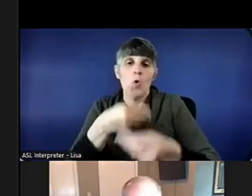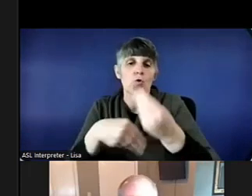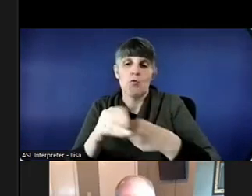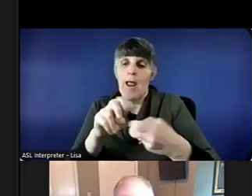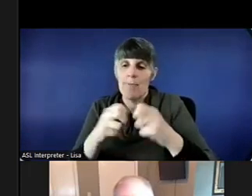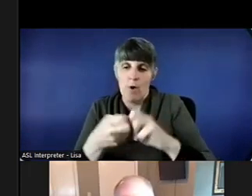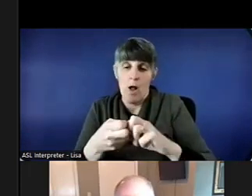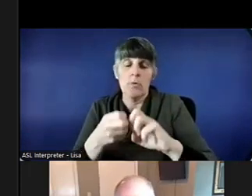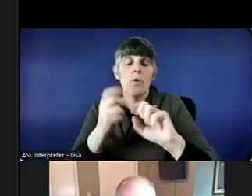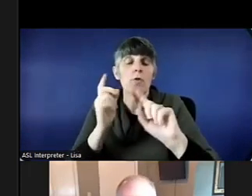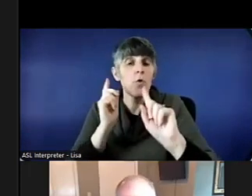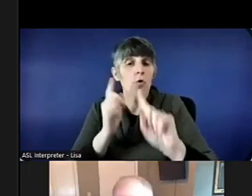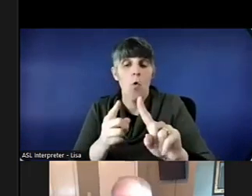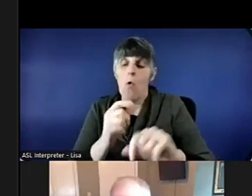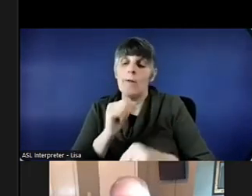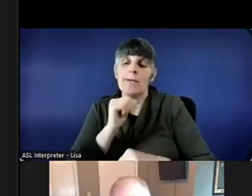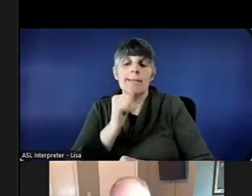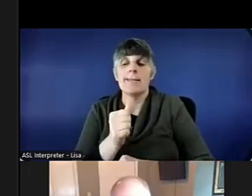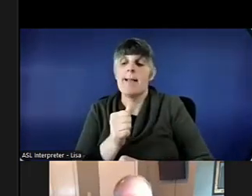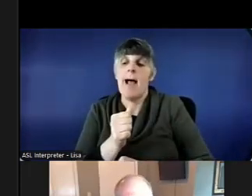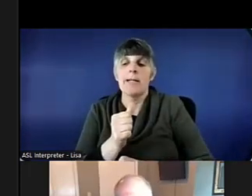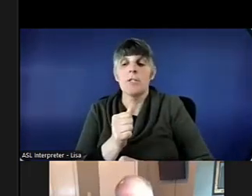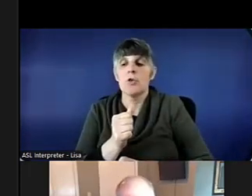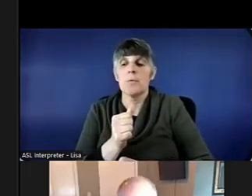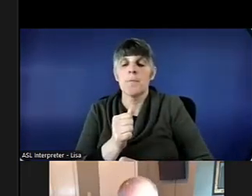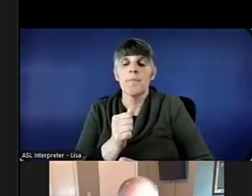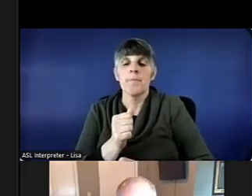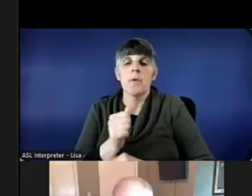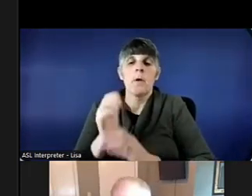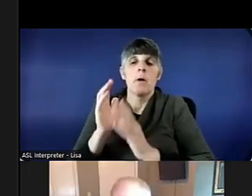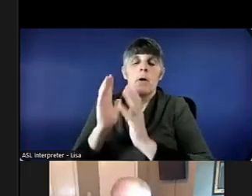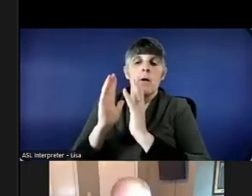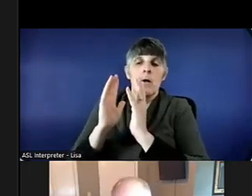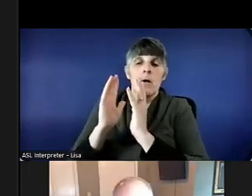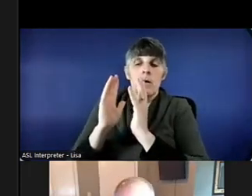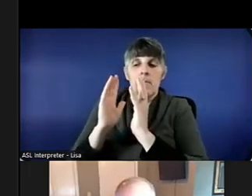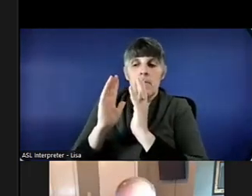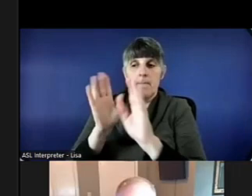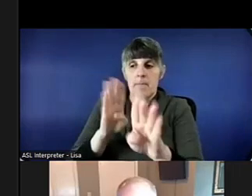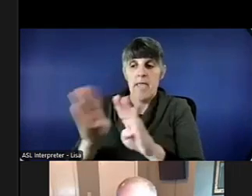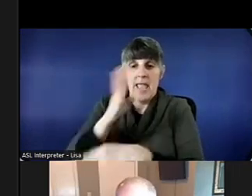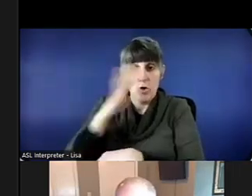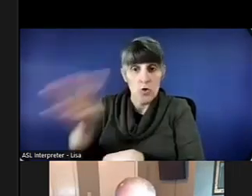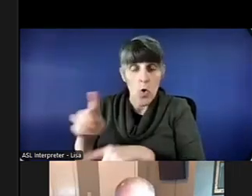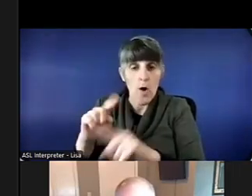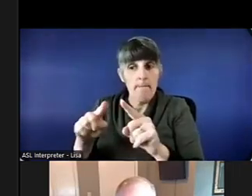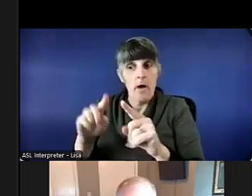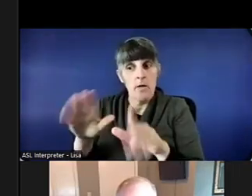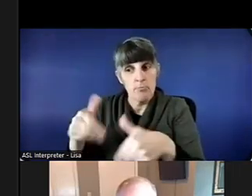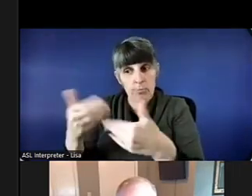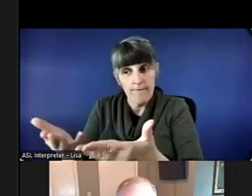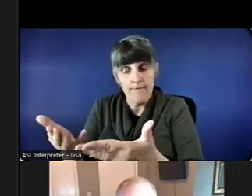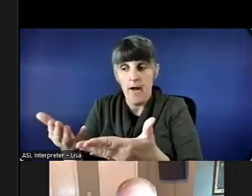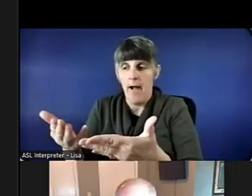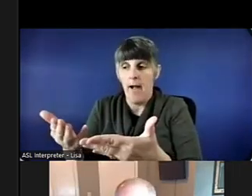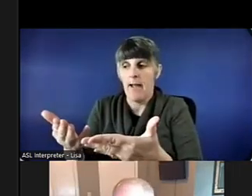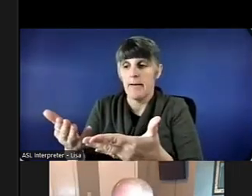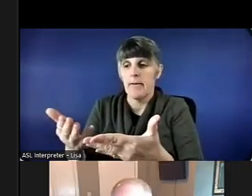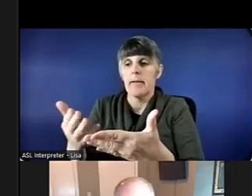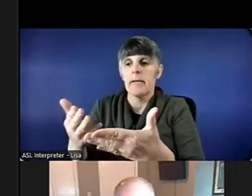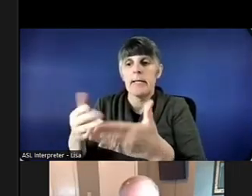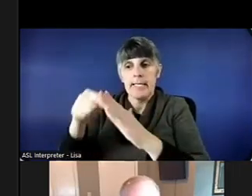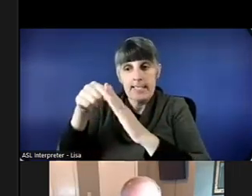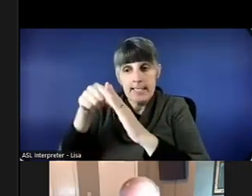The goal here is not to leave a behavior go, but rather to provide